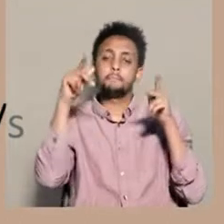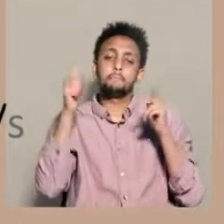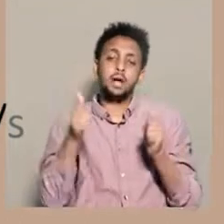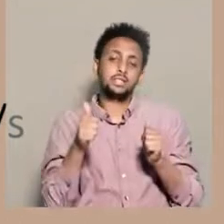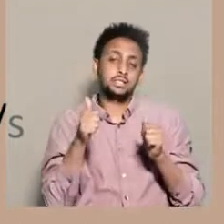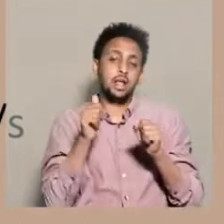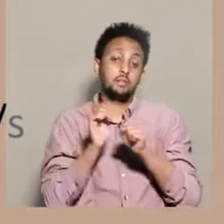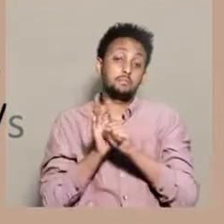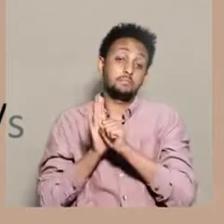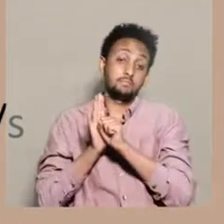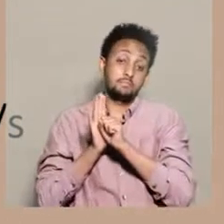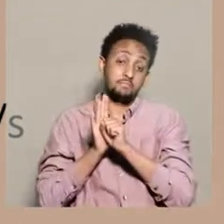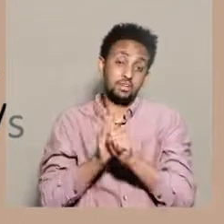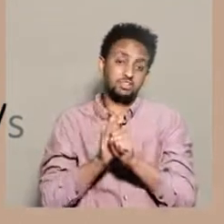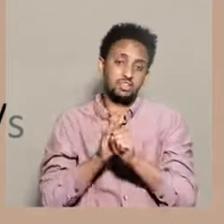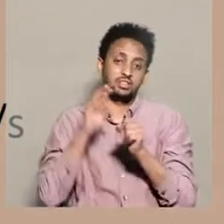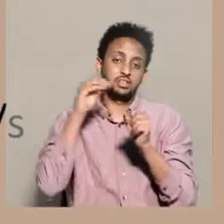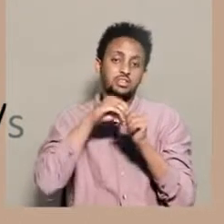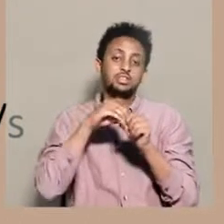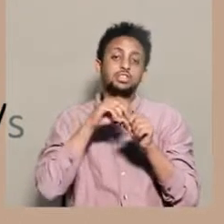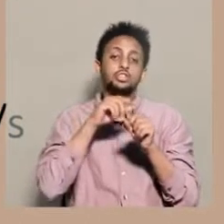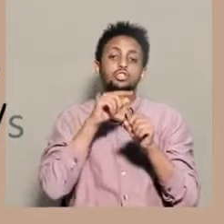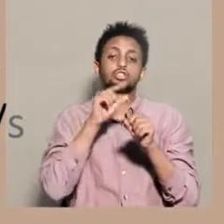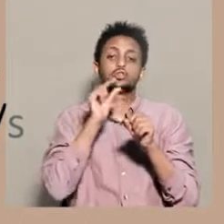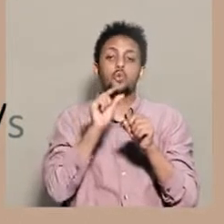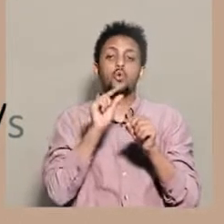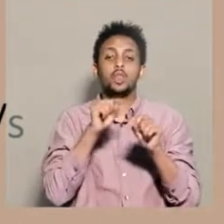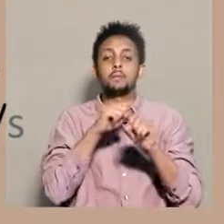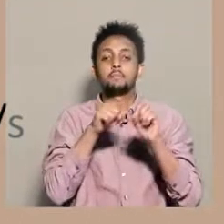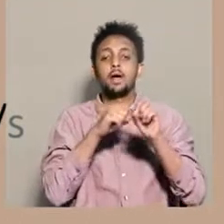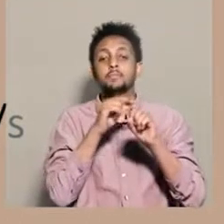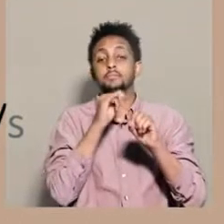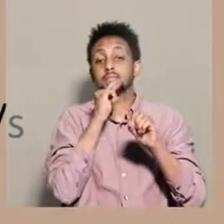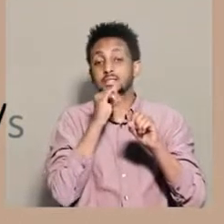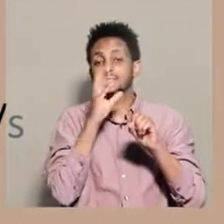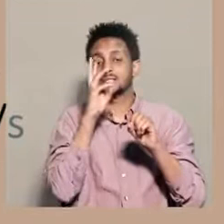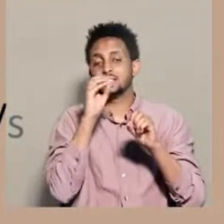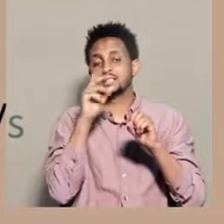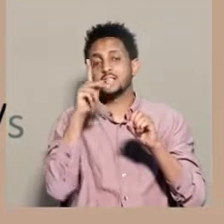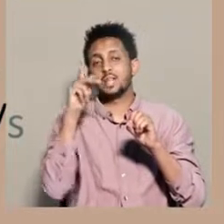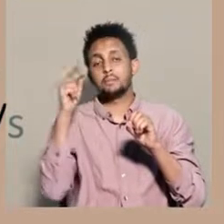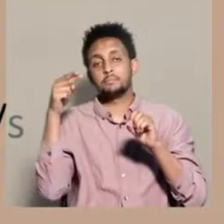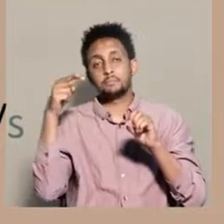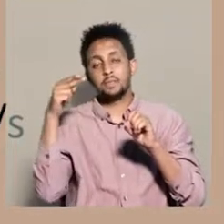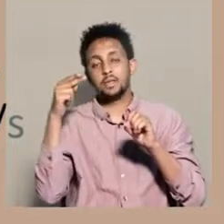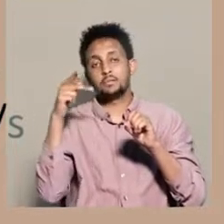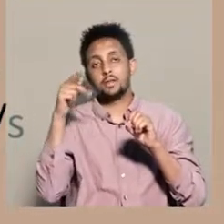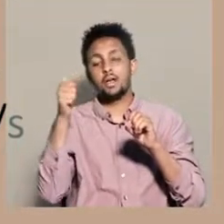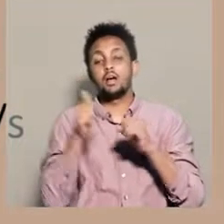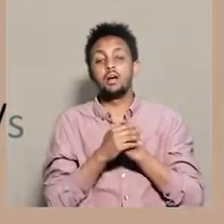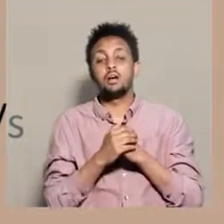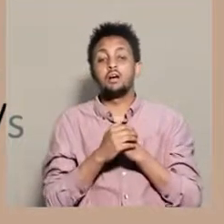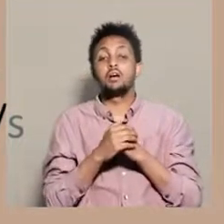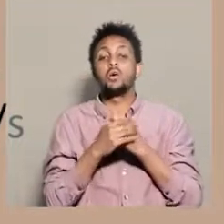and the pressure in the smaller pipe is found to be 16 kilopascal.